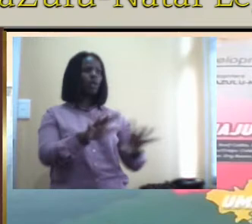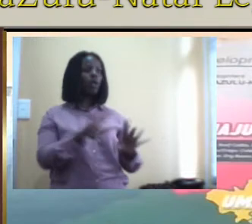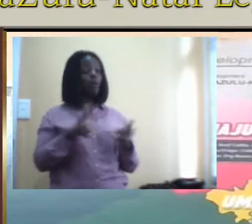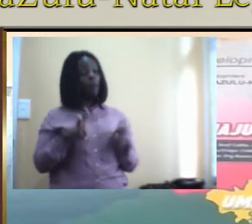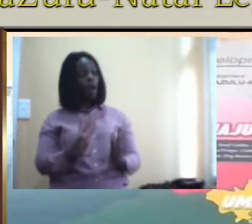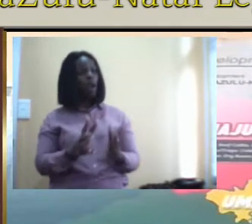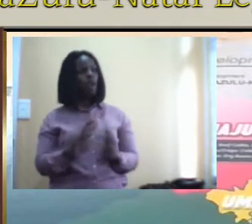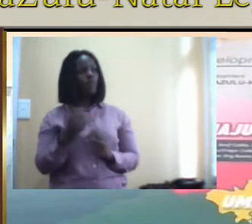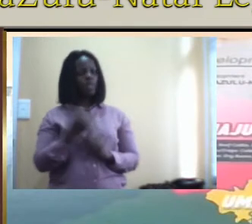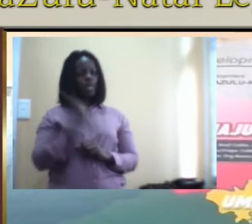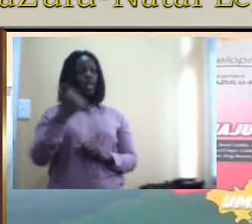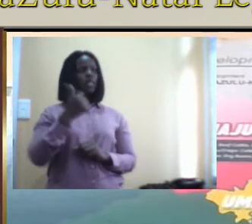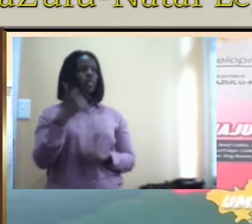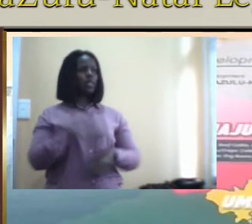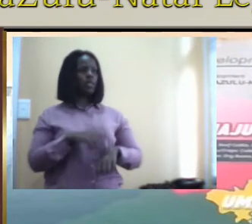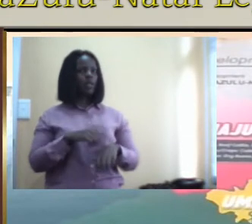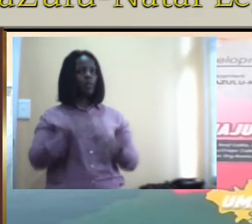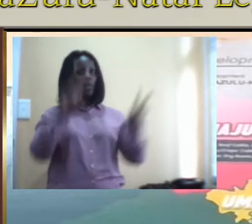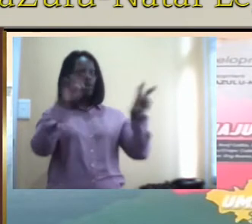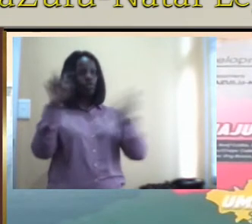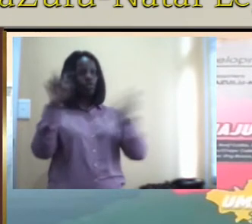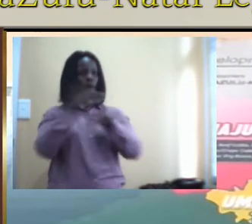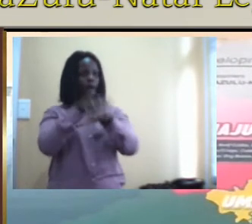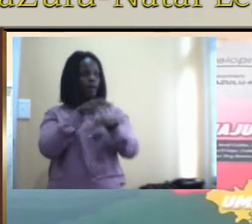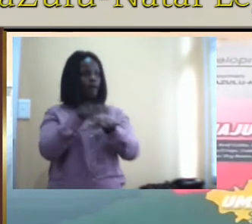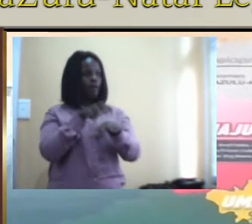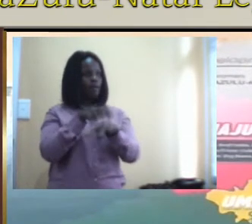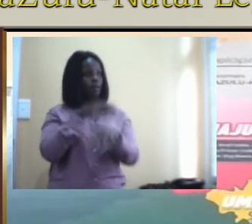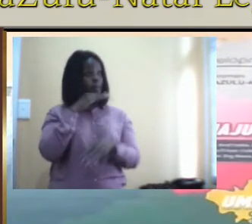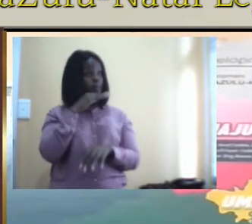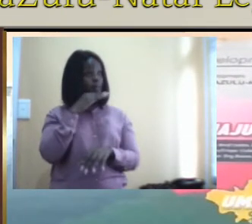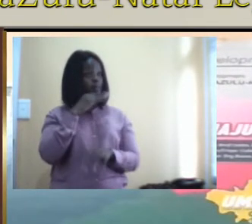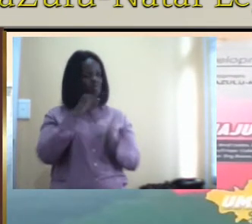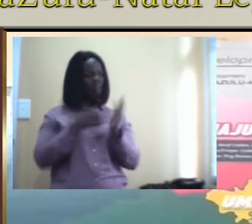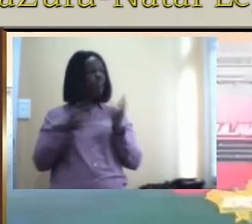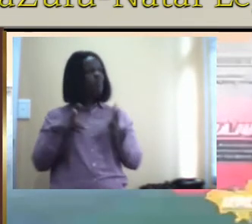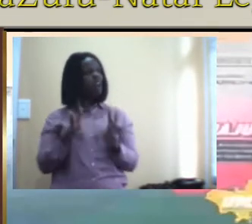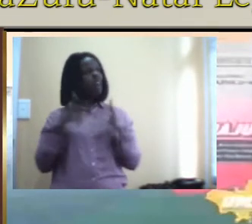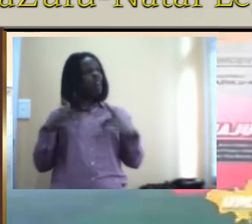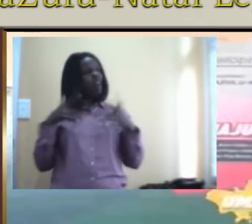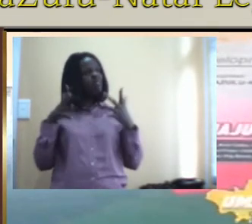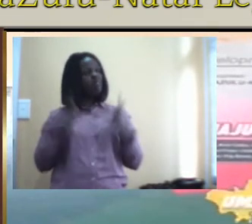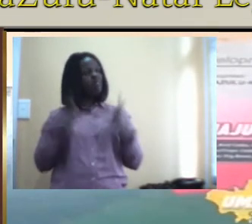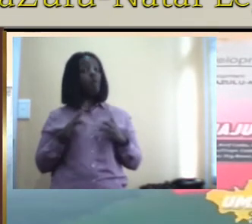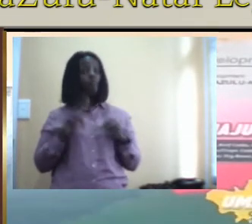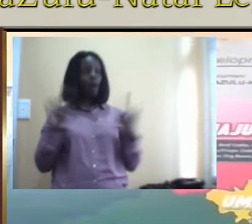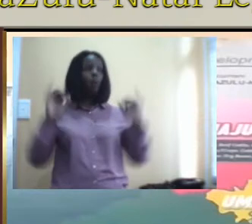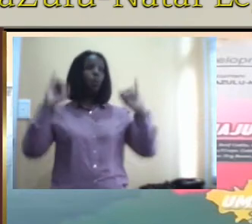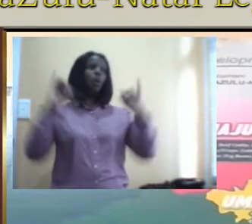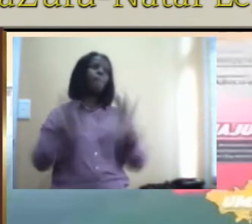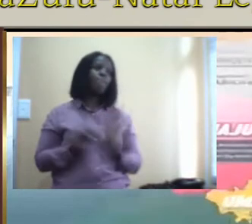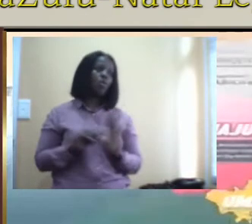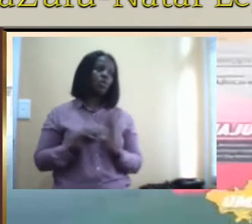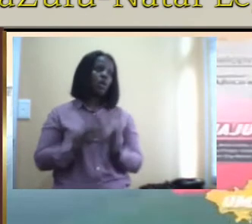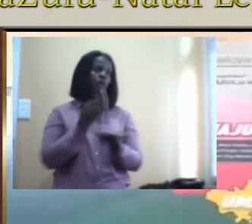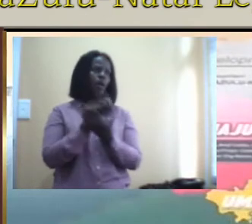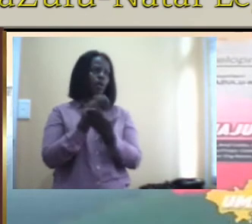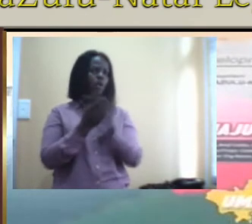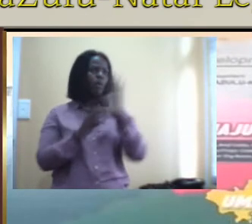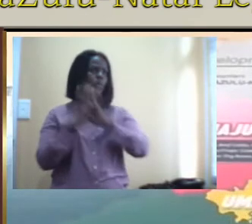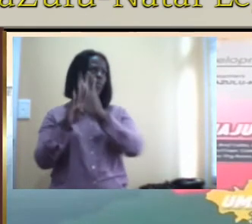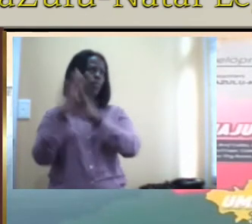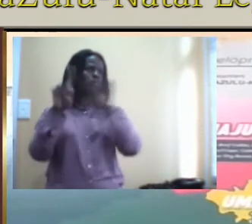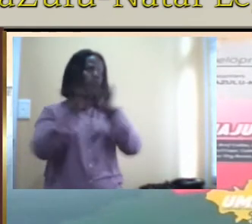the sixth administration to agriculture is that it is not just a way of life, but a critical sector for economic growth and